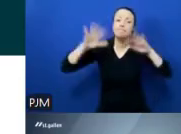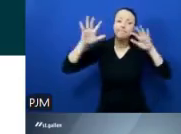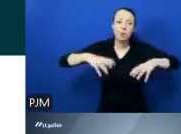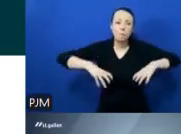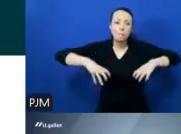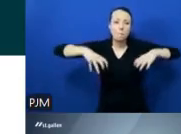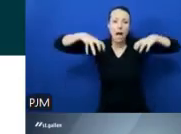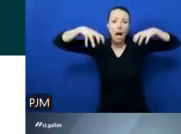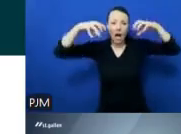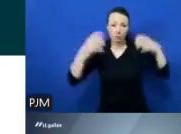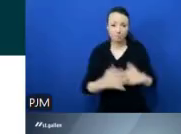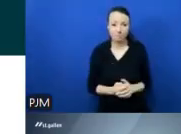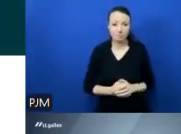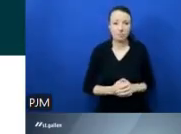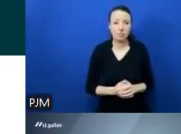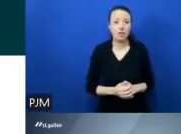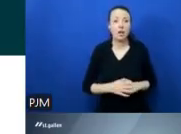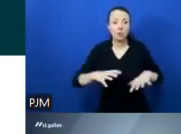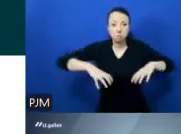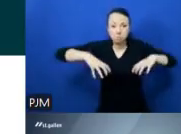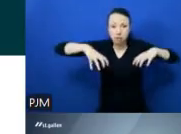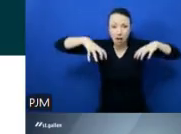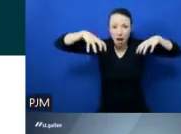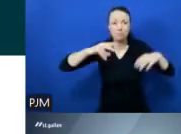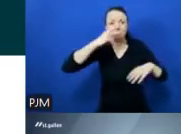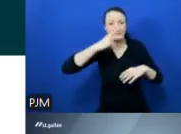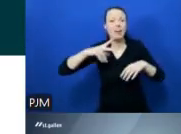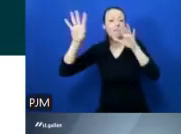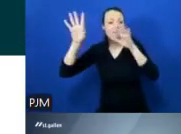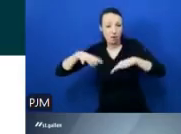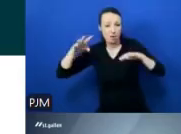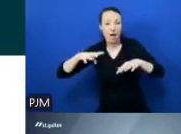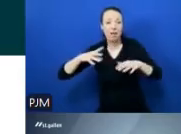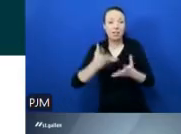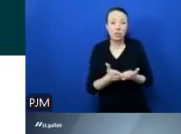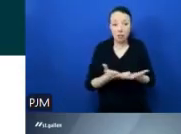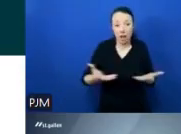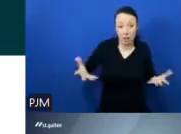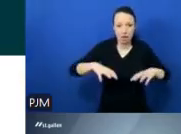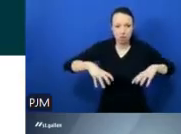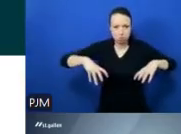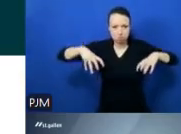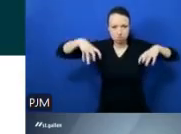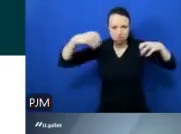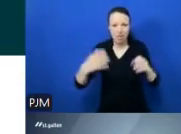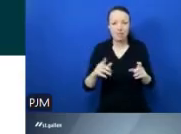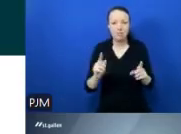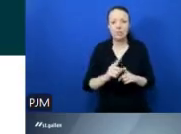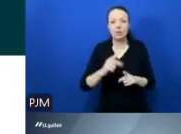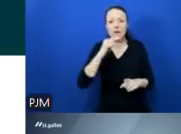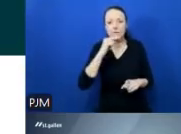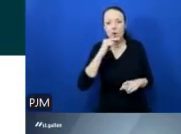the evaporation is the main factor that is responsible for becoming the water coming back